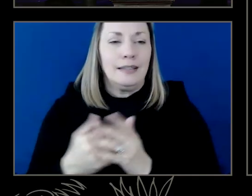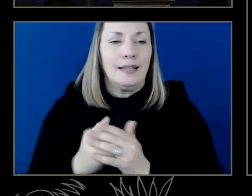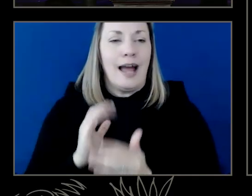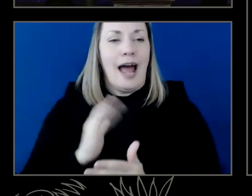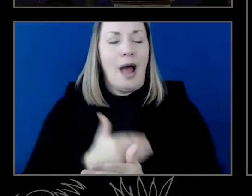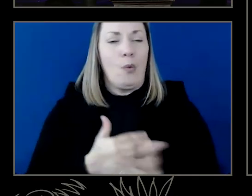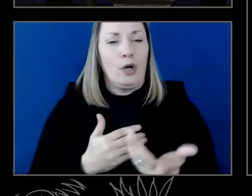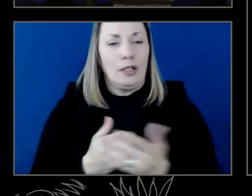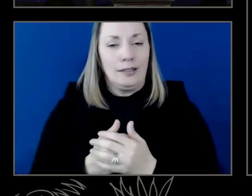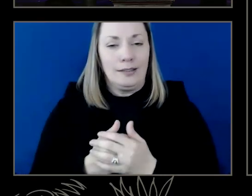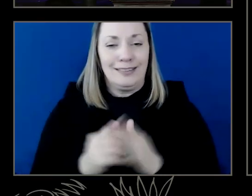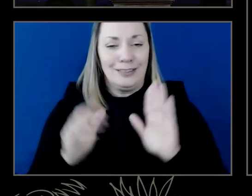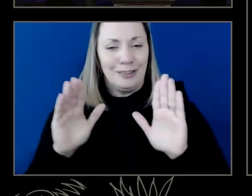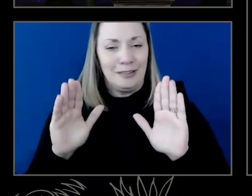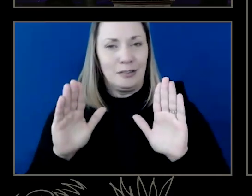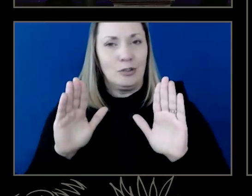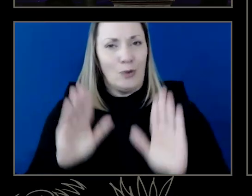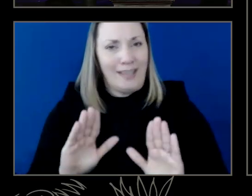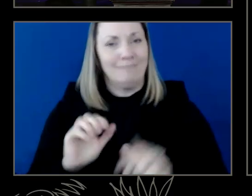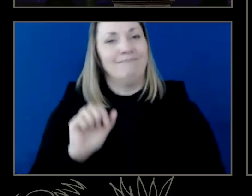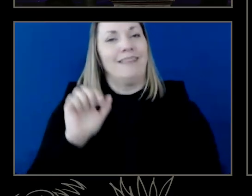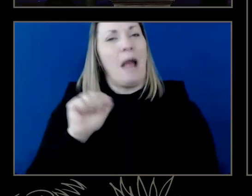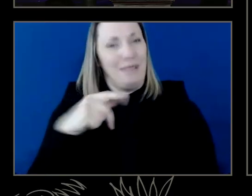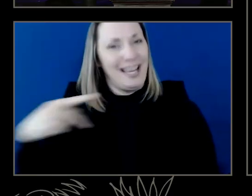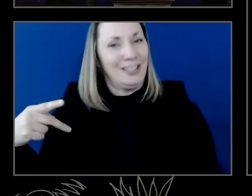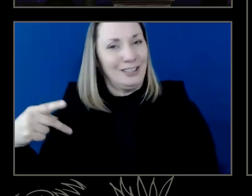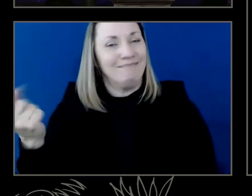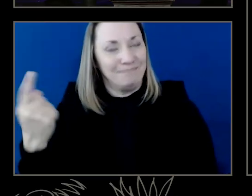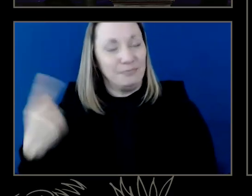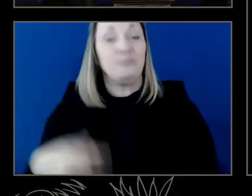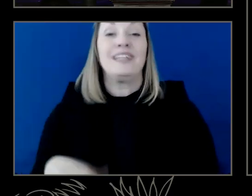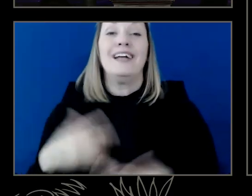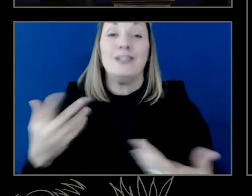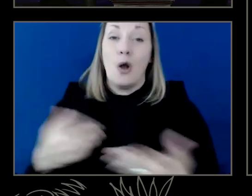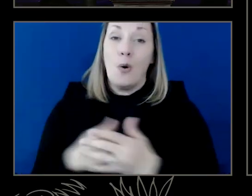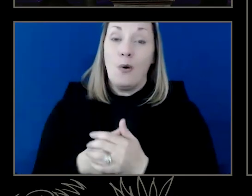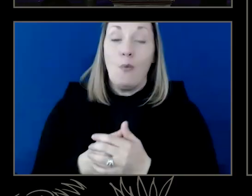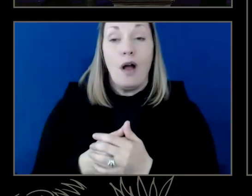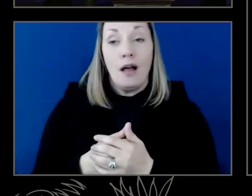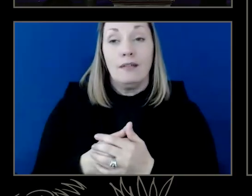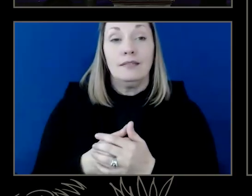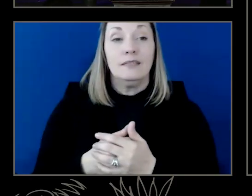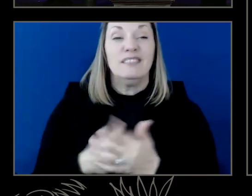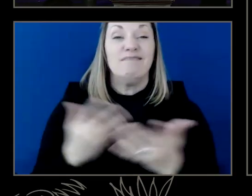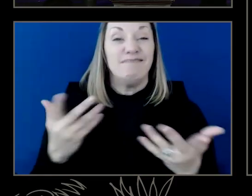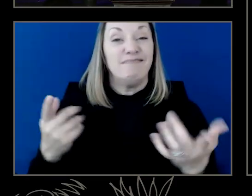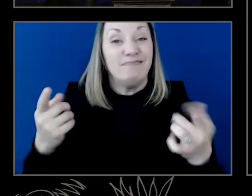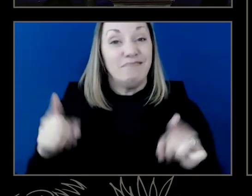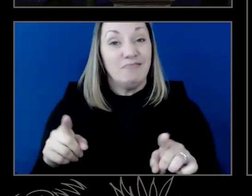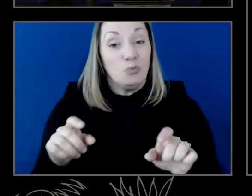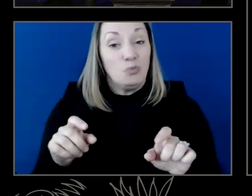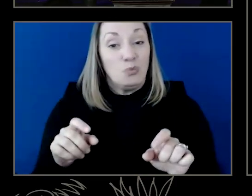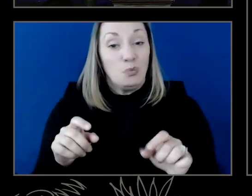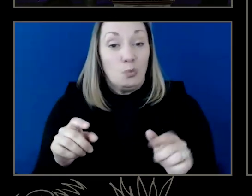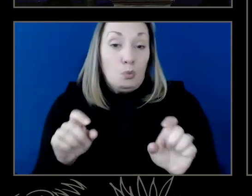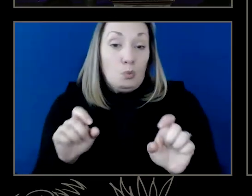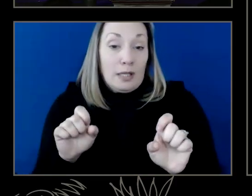our great application, yeah? So, well, it turns out we can.